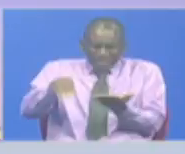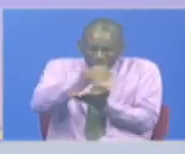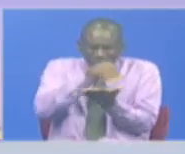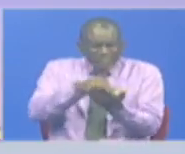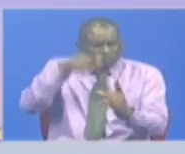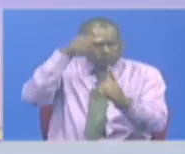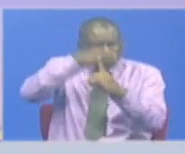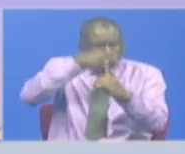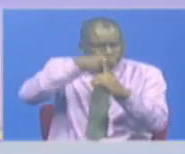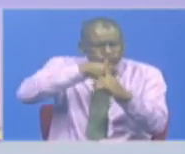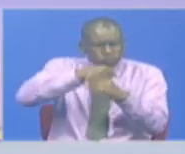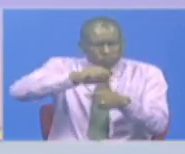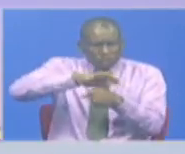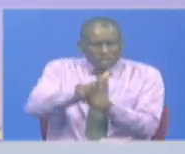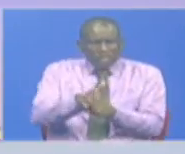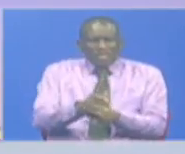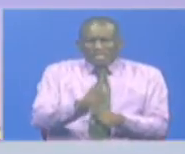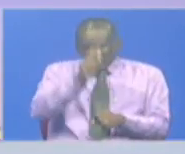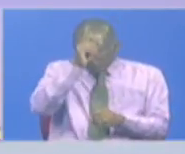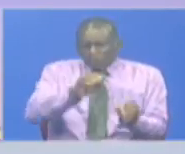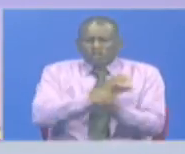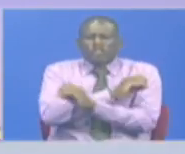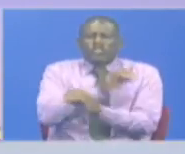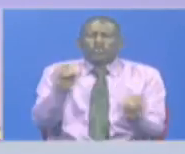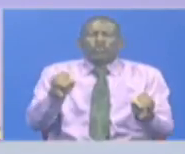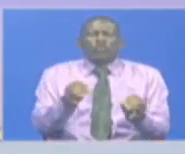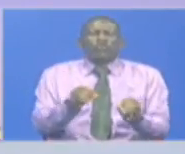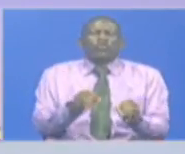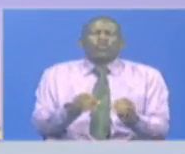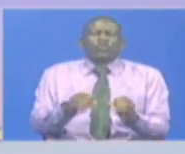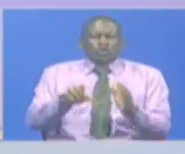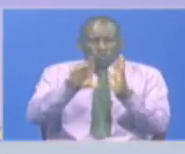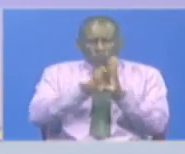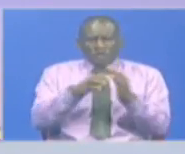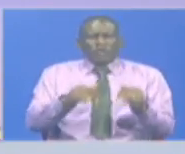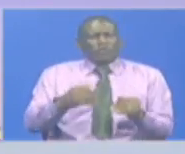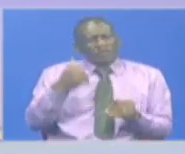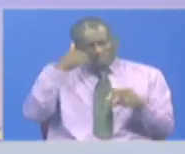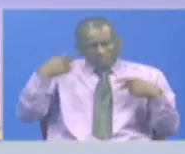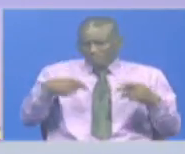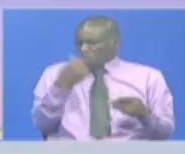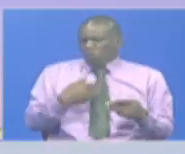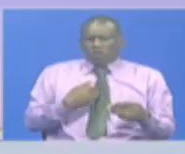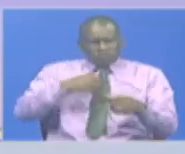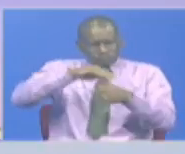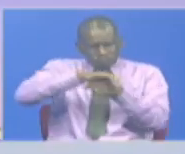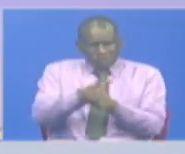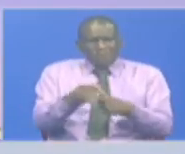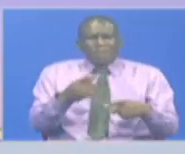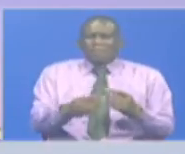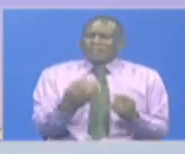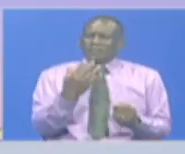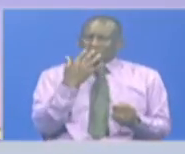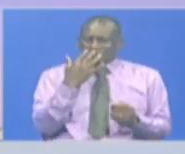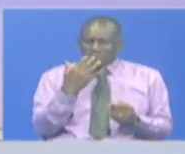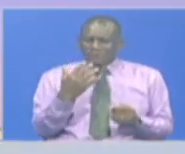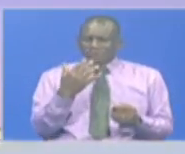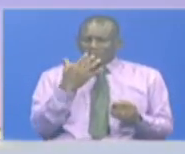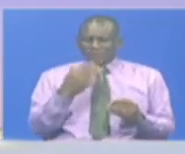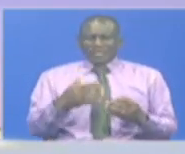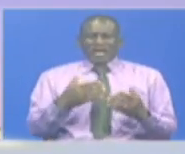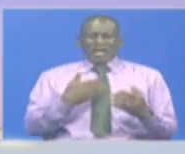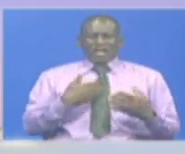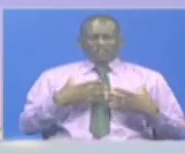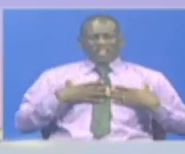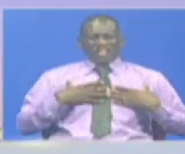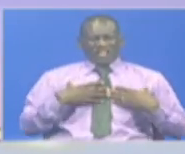that respects no law of war are patients worn down by the virus, but breathing health into their lungs